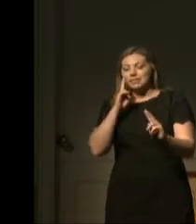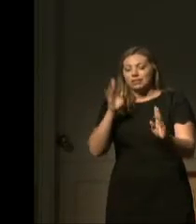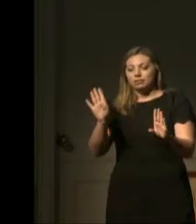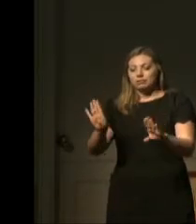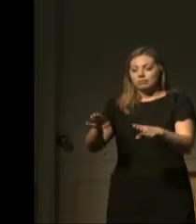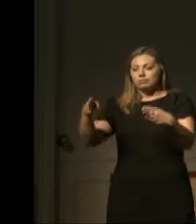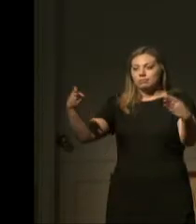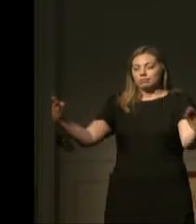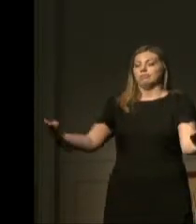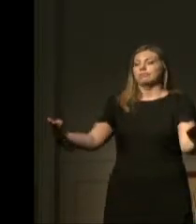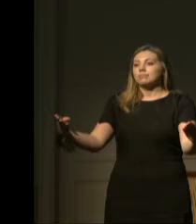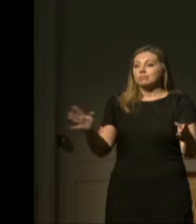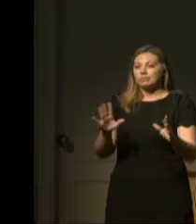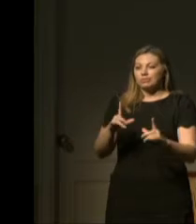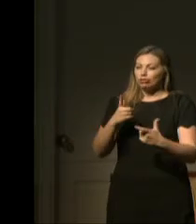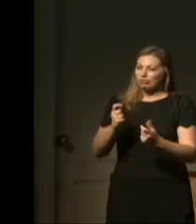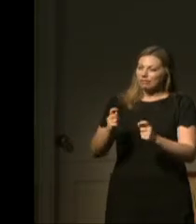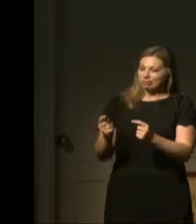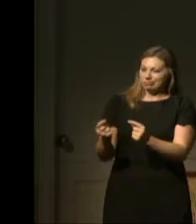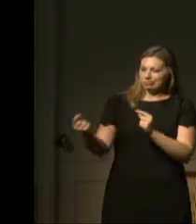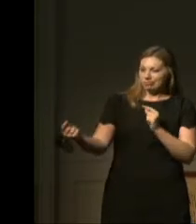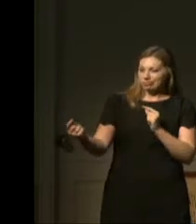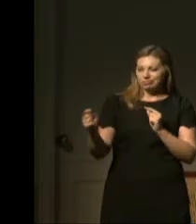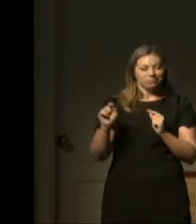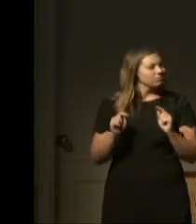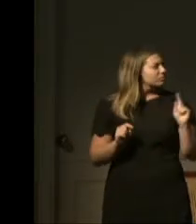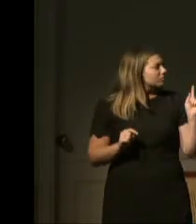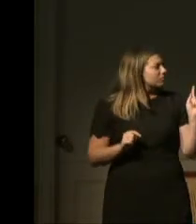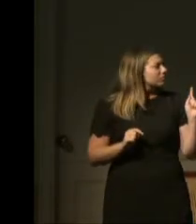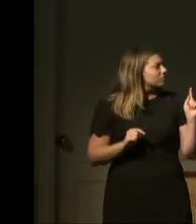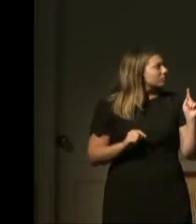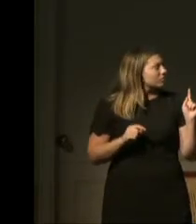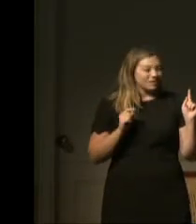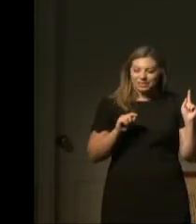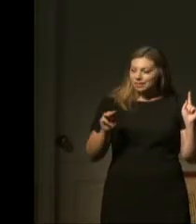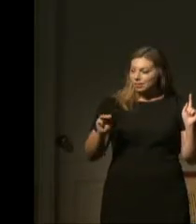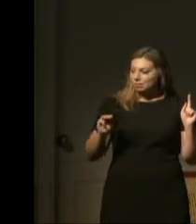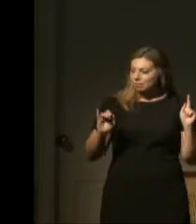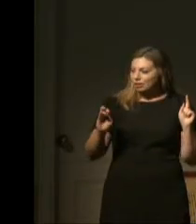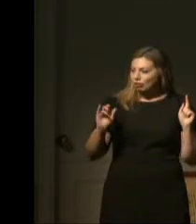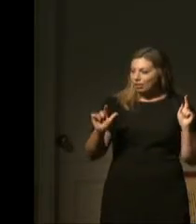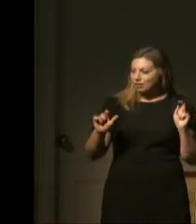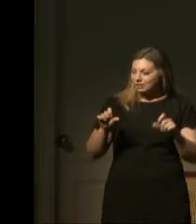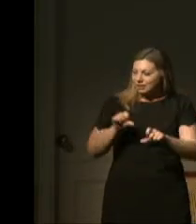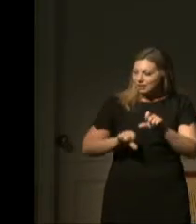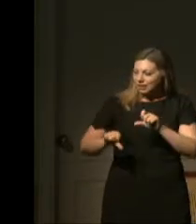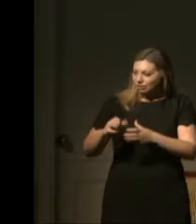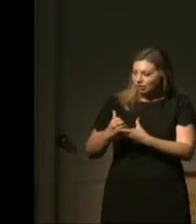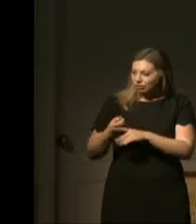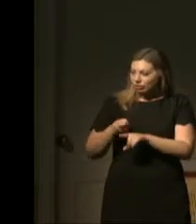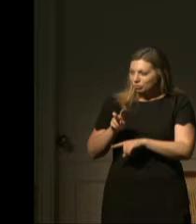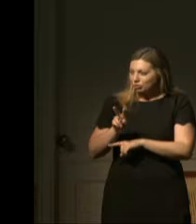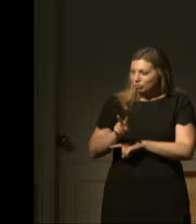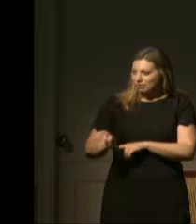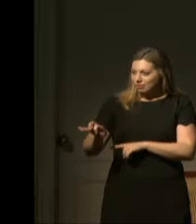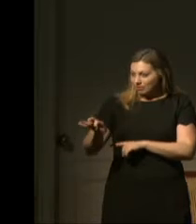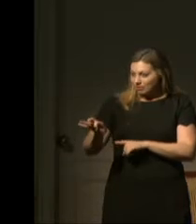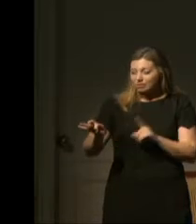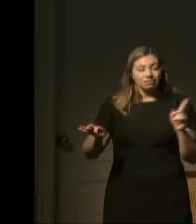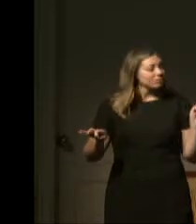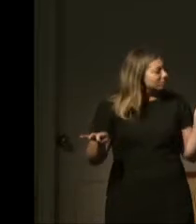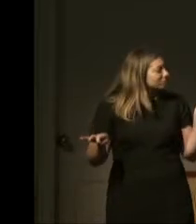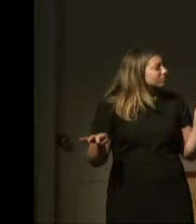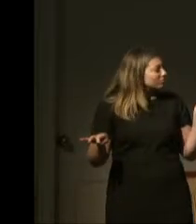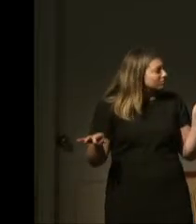pushes against this. And this is the Mineral Sciences collection from 2009.